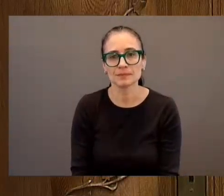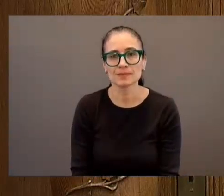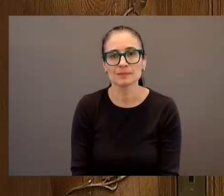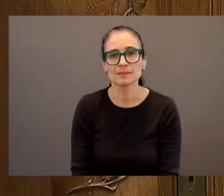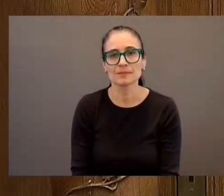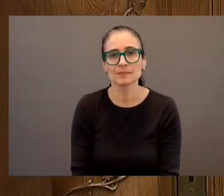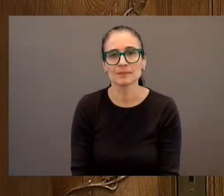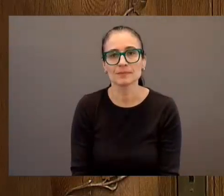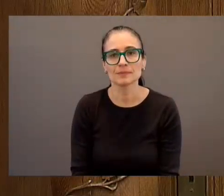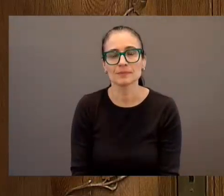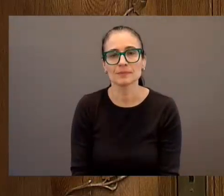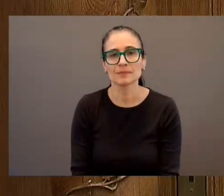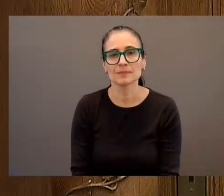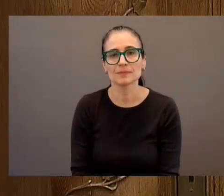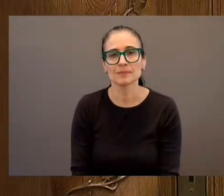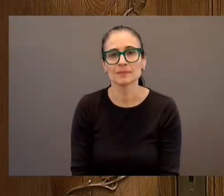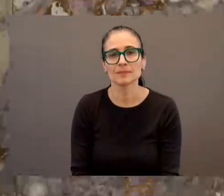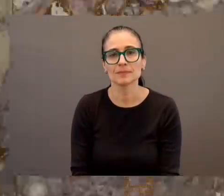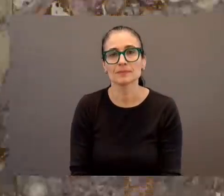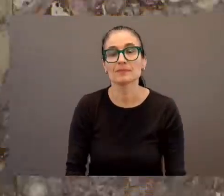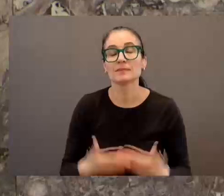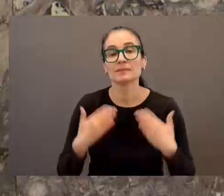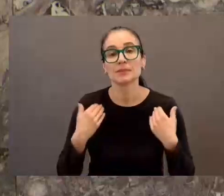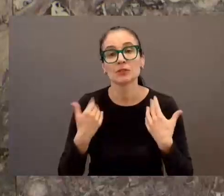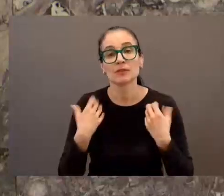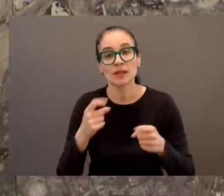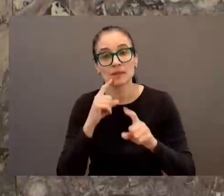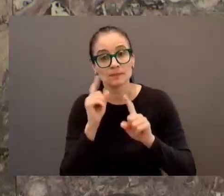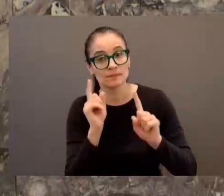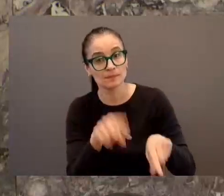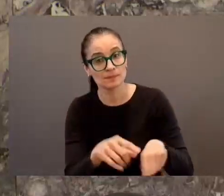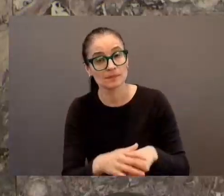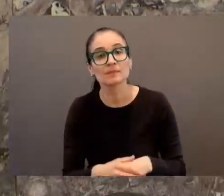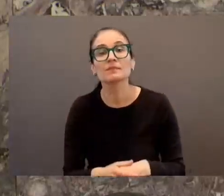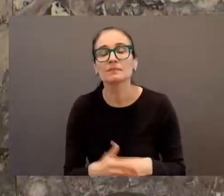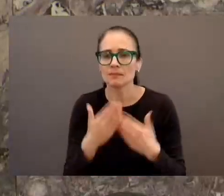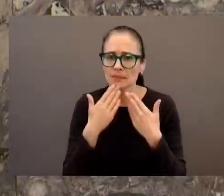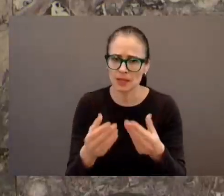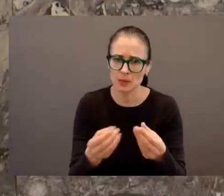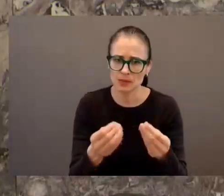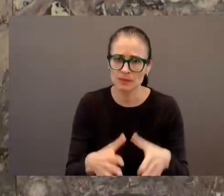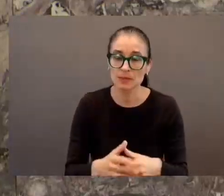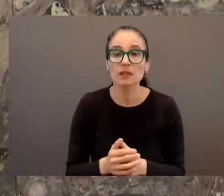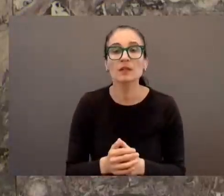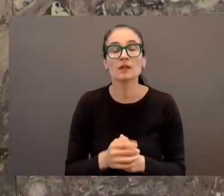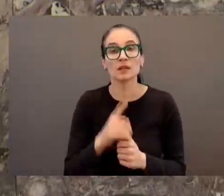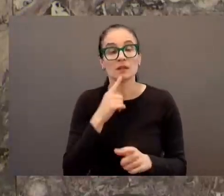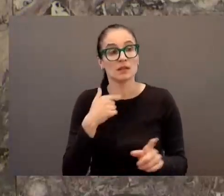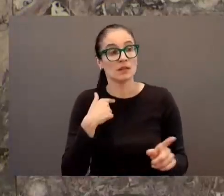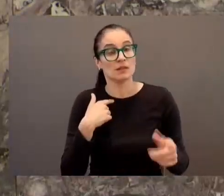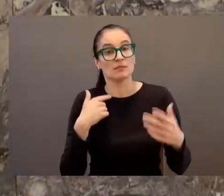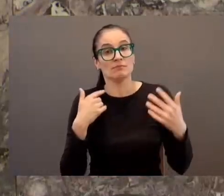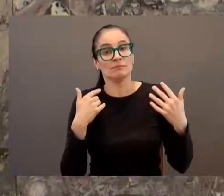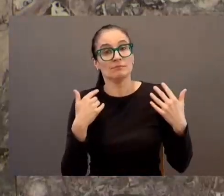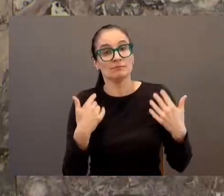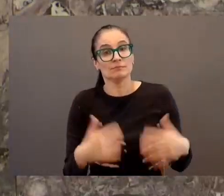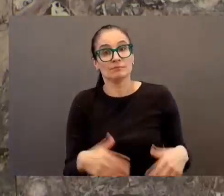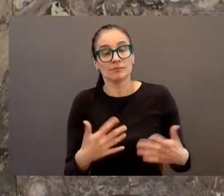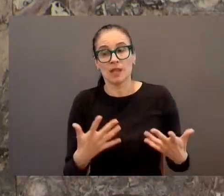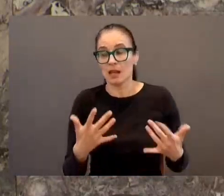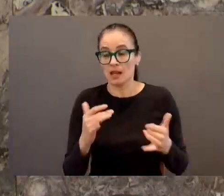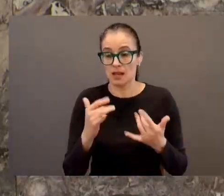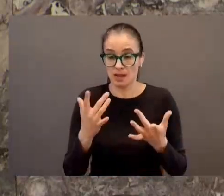Minister of Health. Thank you so much, Honourable Speaker. Wow, I just don't know where to start. I cannot believe.